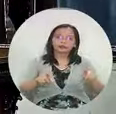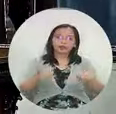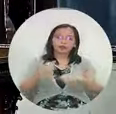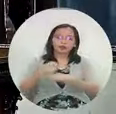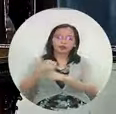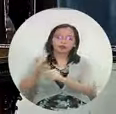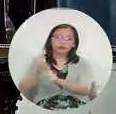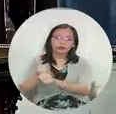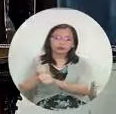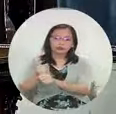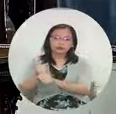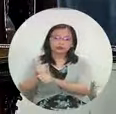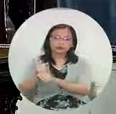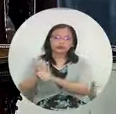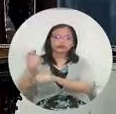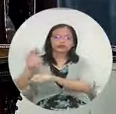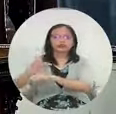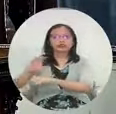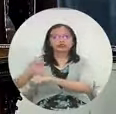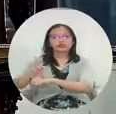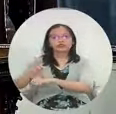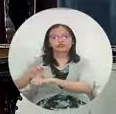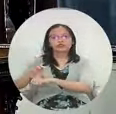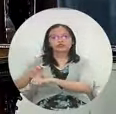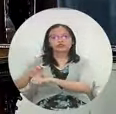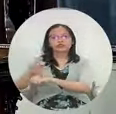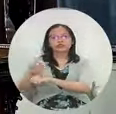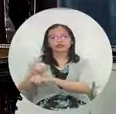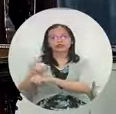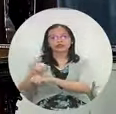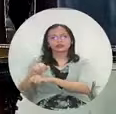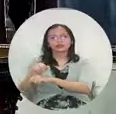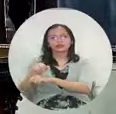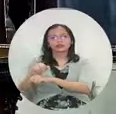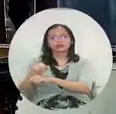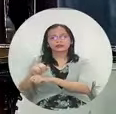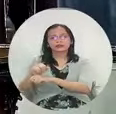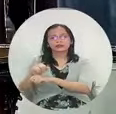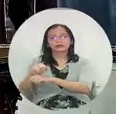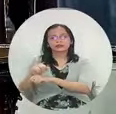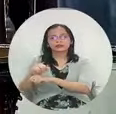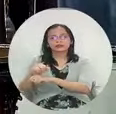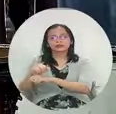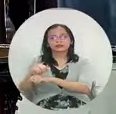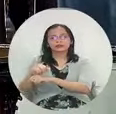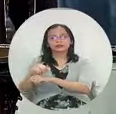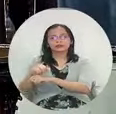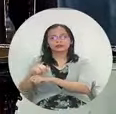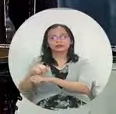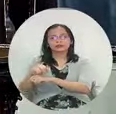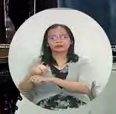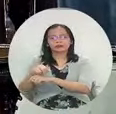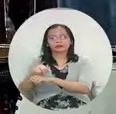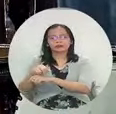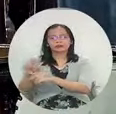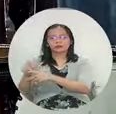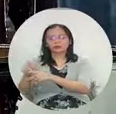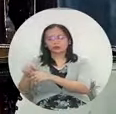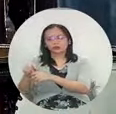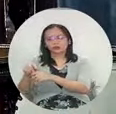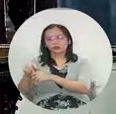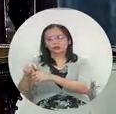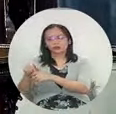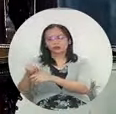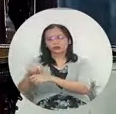a church in the... No, we want to be known as a people that are winning people to Jesus Christ.